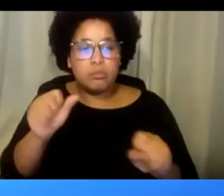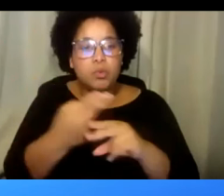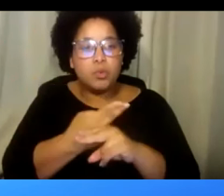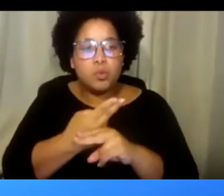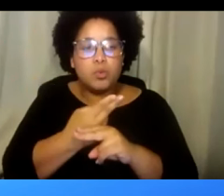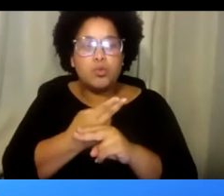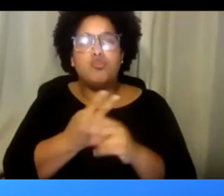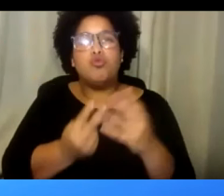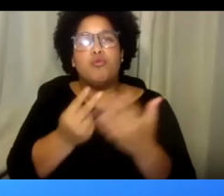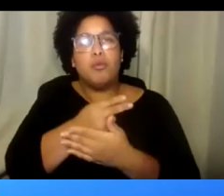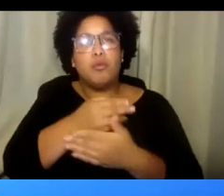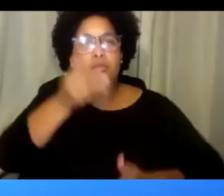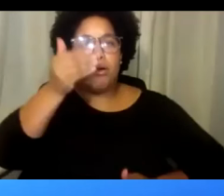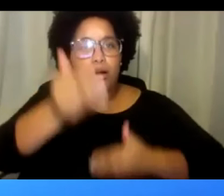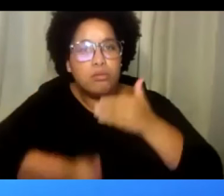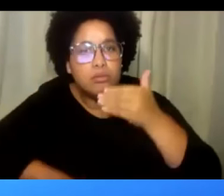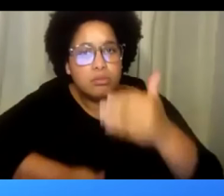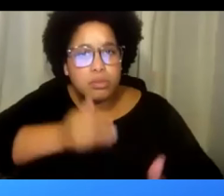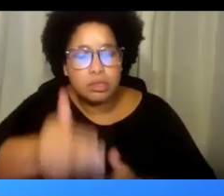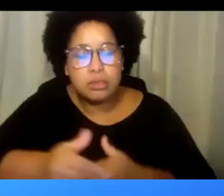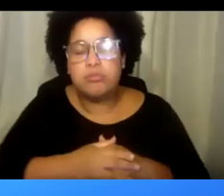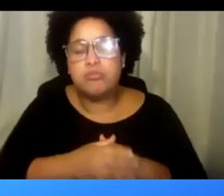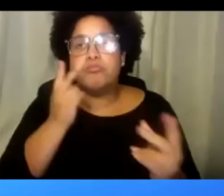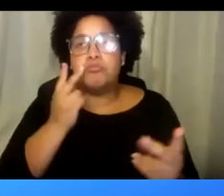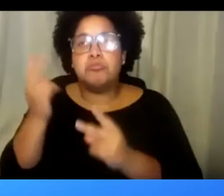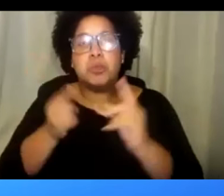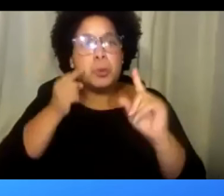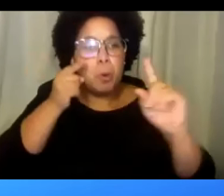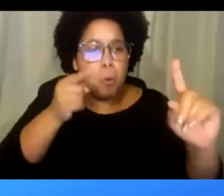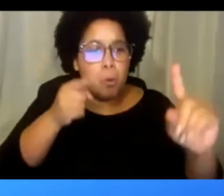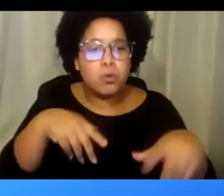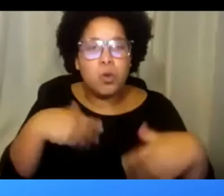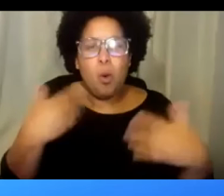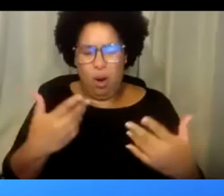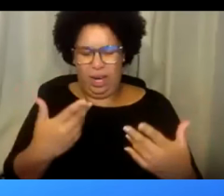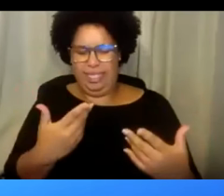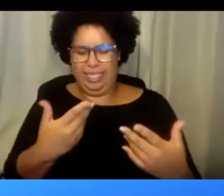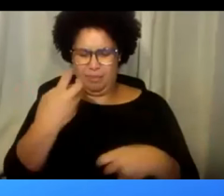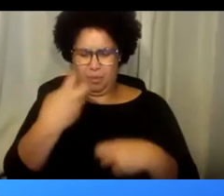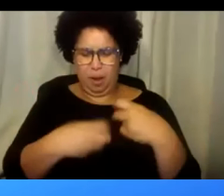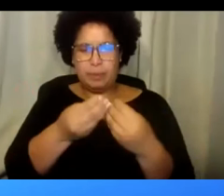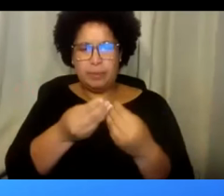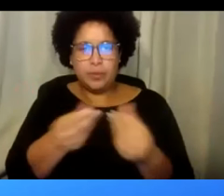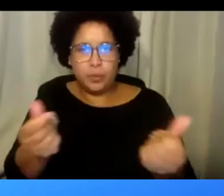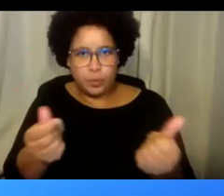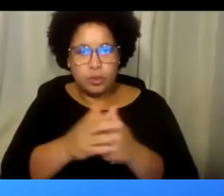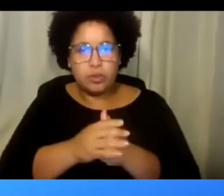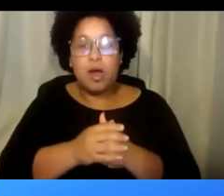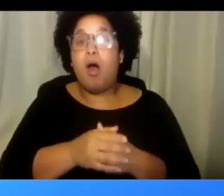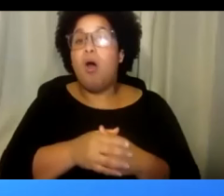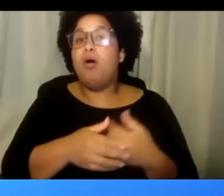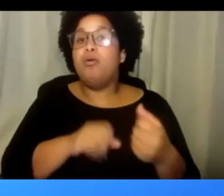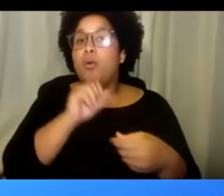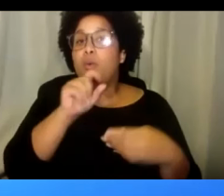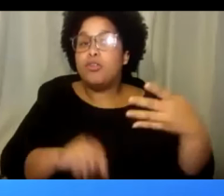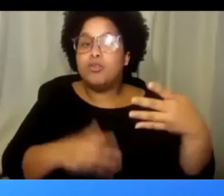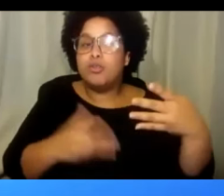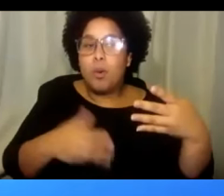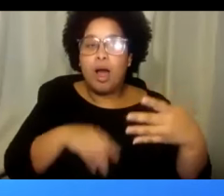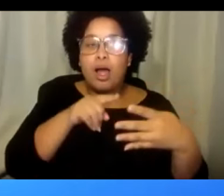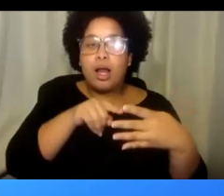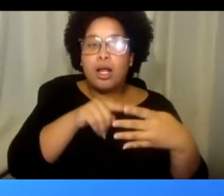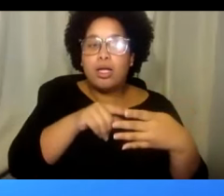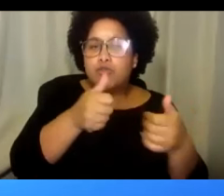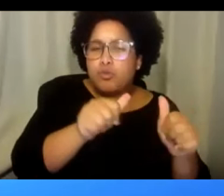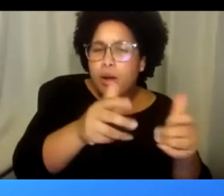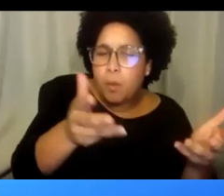review progress, reflect on goals, or troubleshoot. The questions are, what did you try? What did you learn?